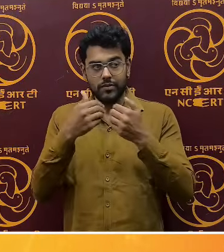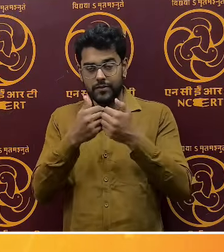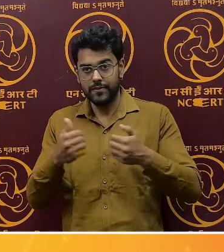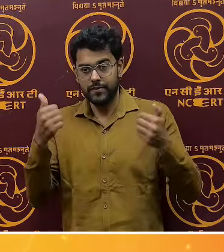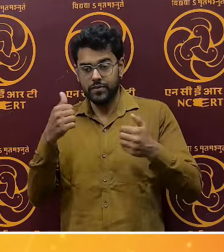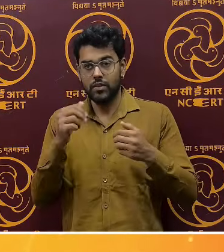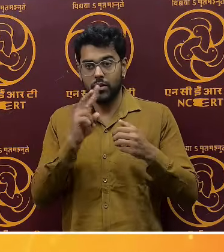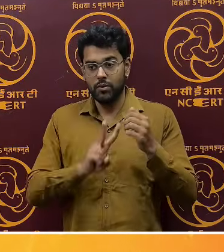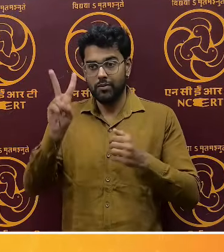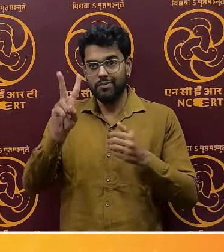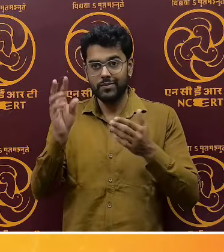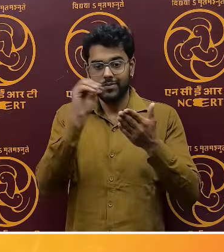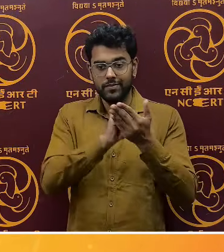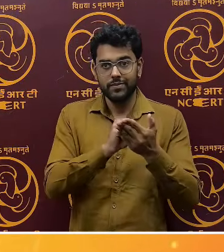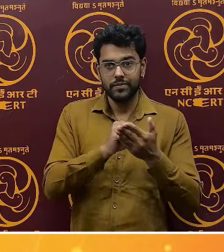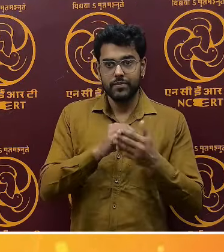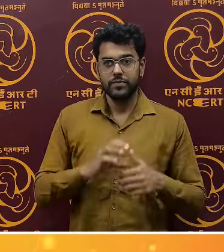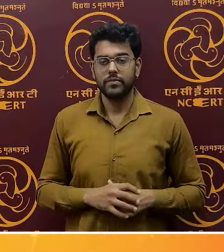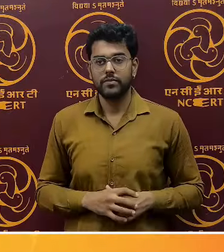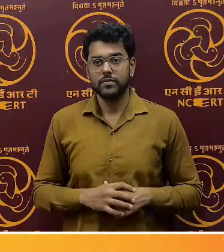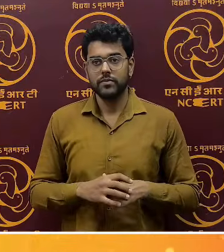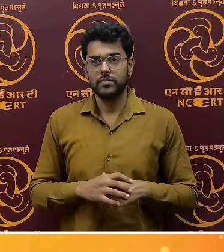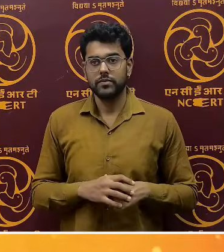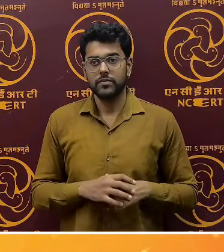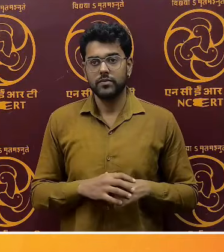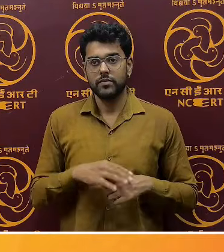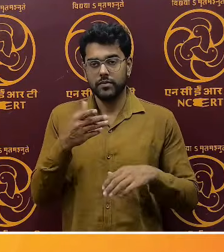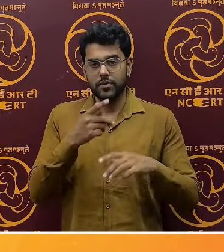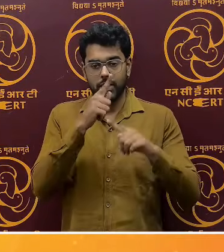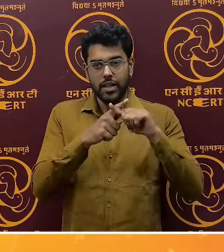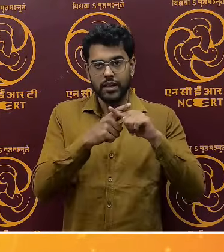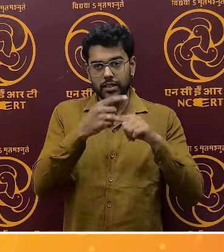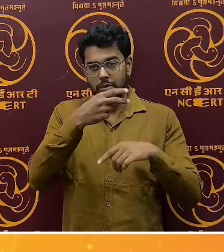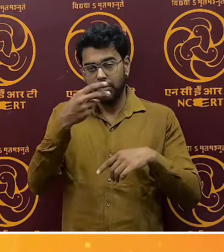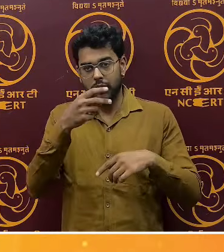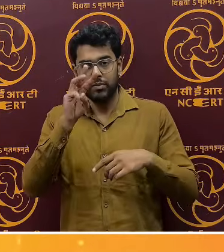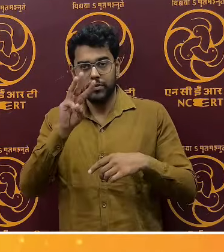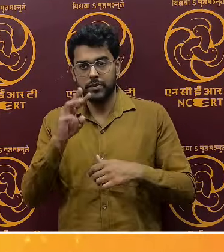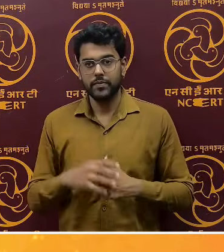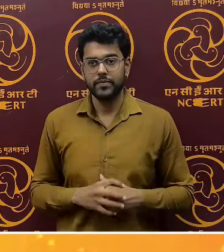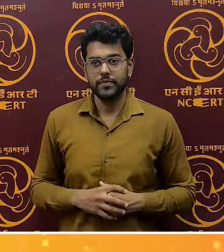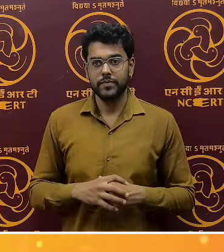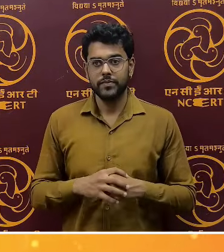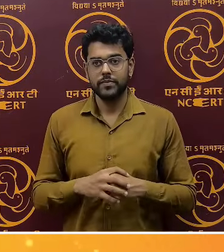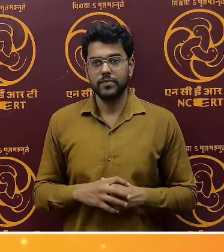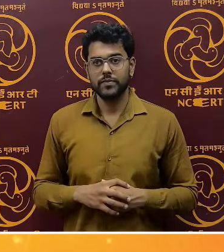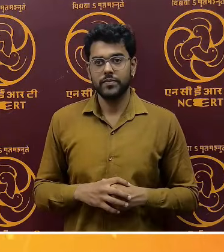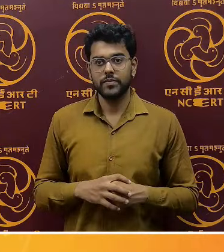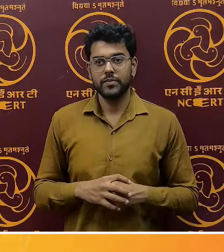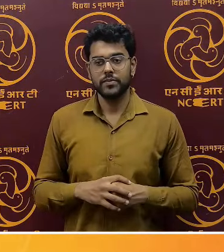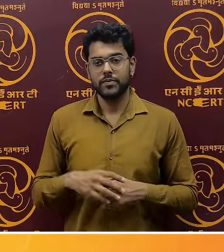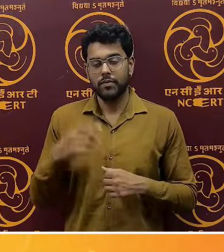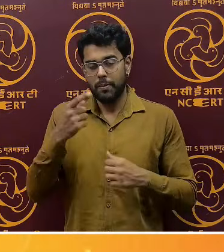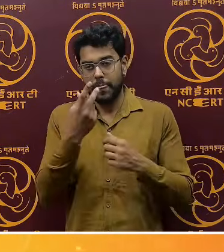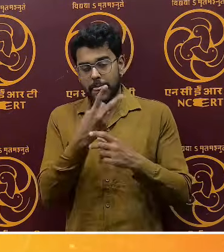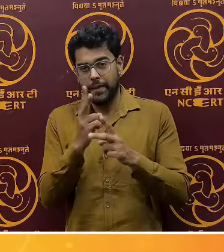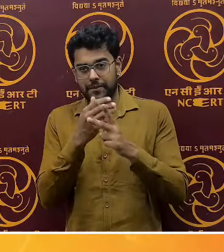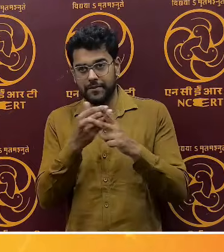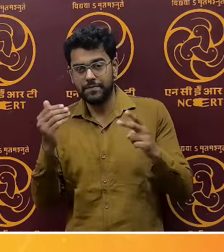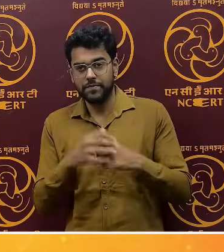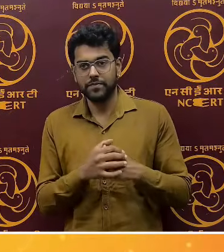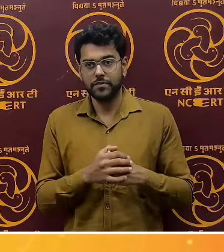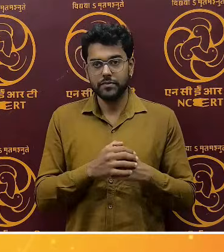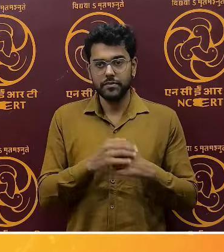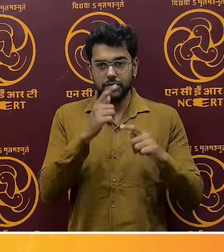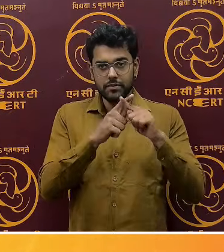the values of these by putting x equal to 3. Let us put separately, x square